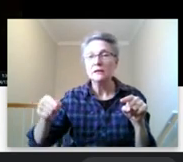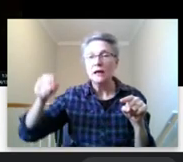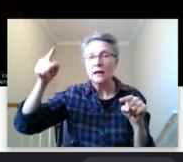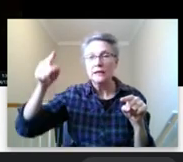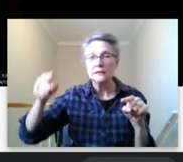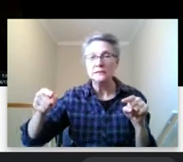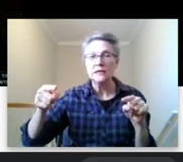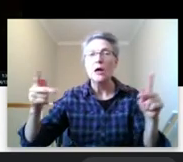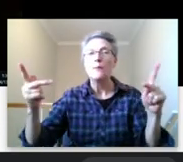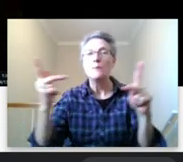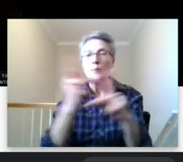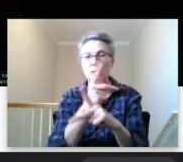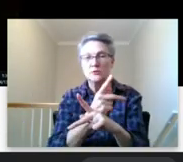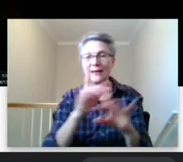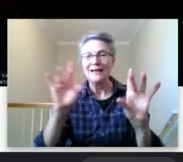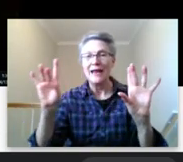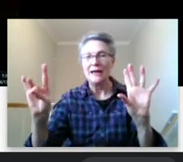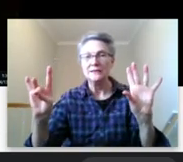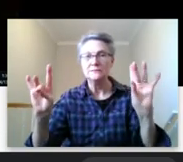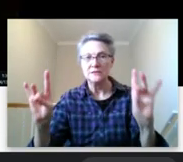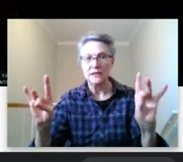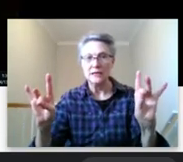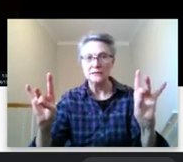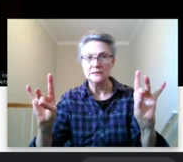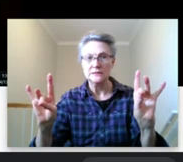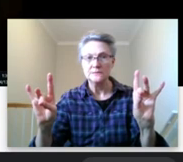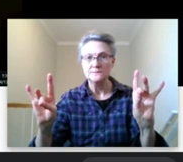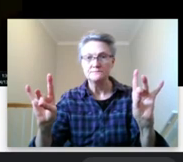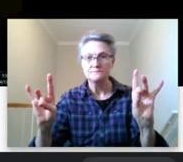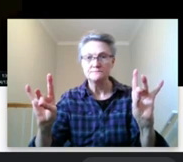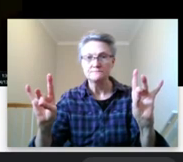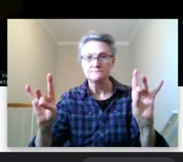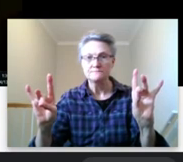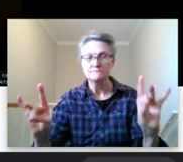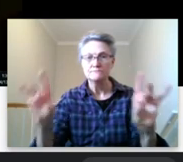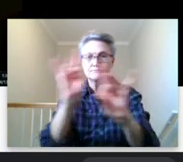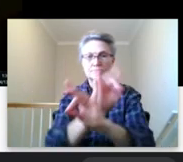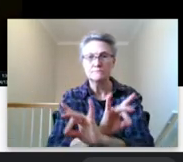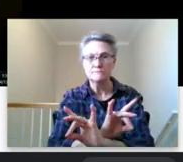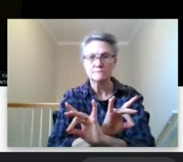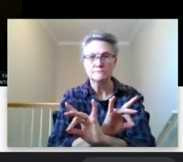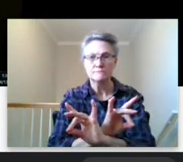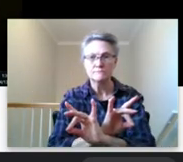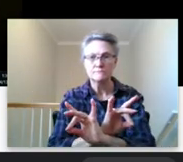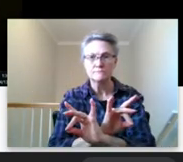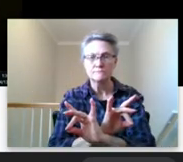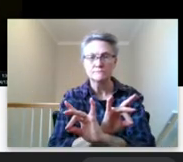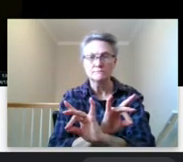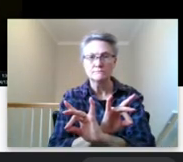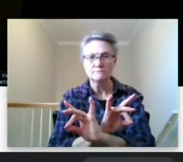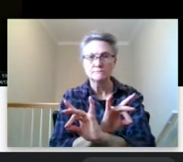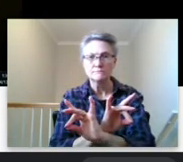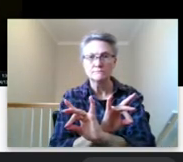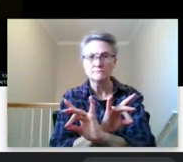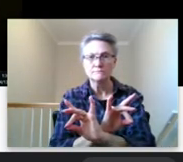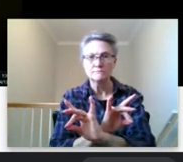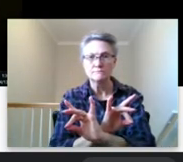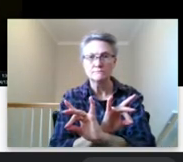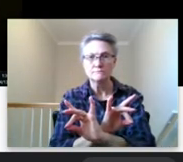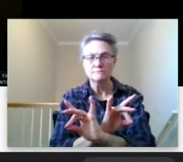of this square here, right? And if I do that, I know that that would be area equals base times height.